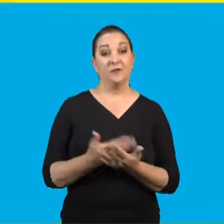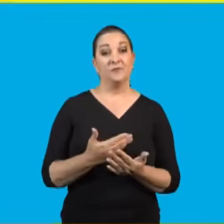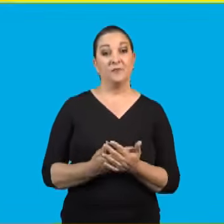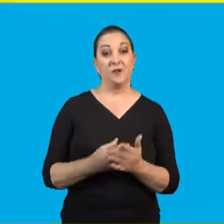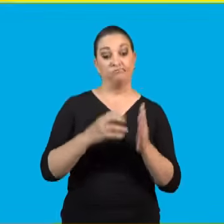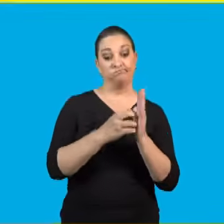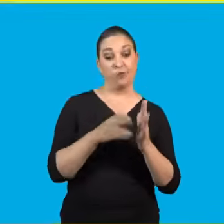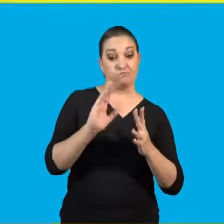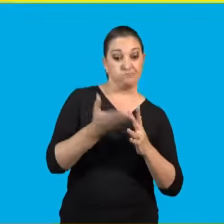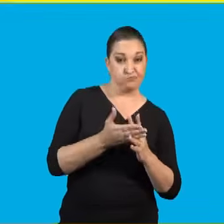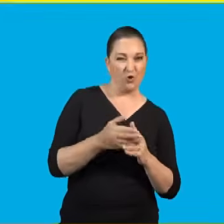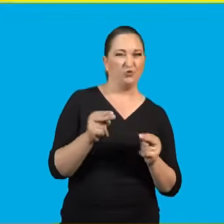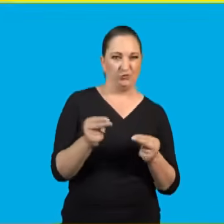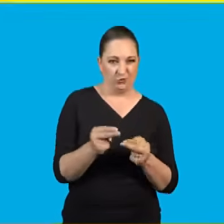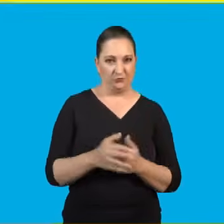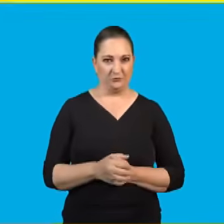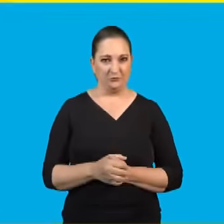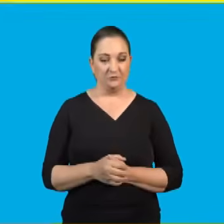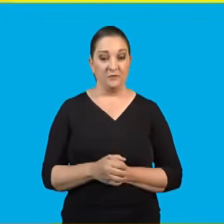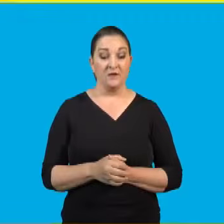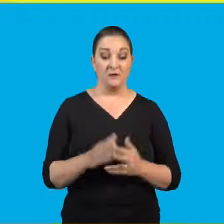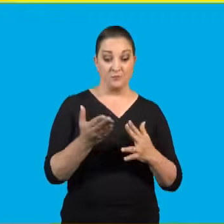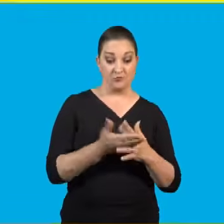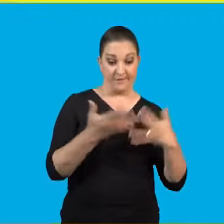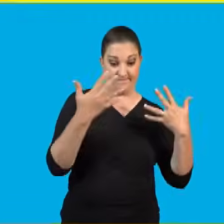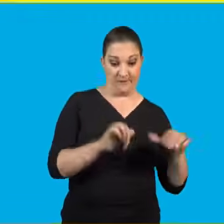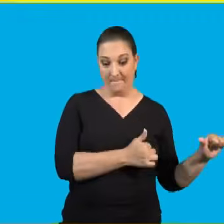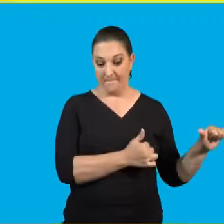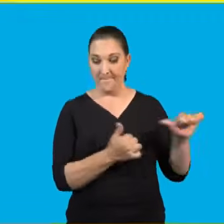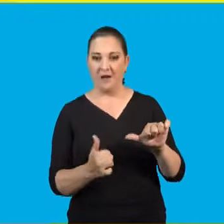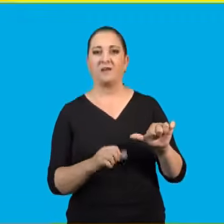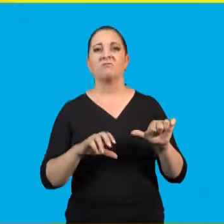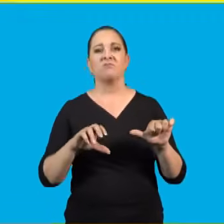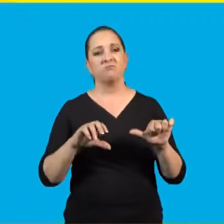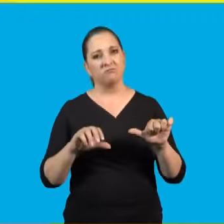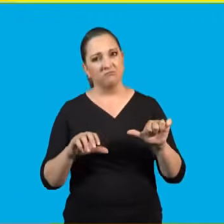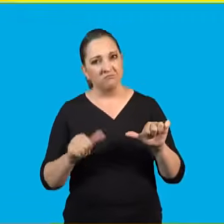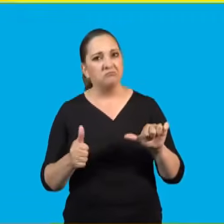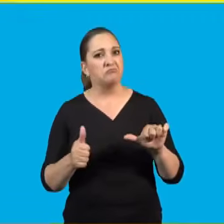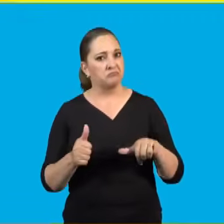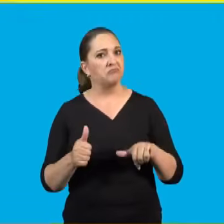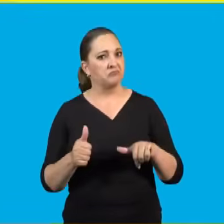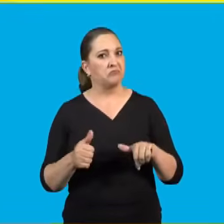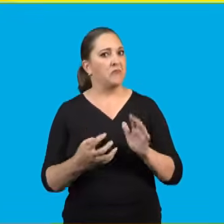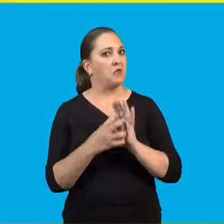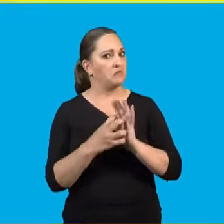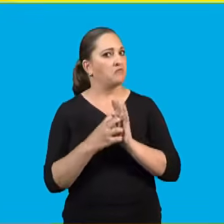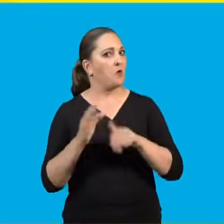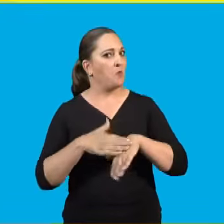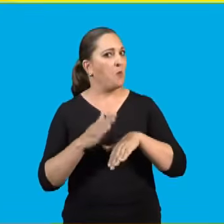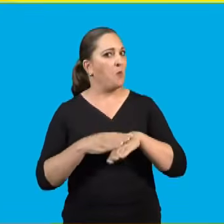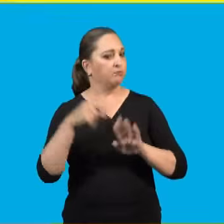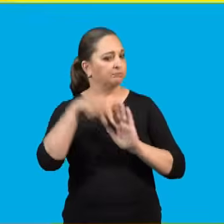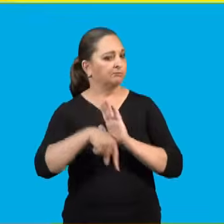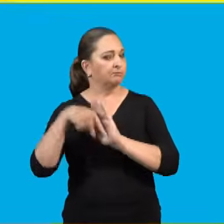very short commercial break, and when we come back after the break, we are going to look at more examples